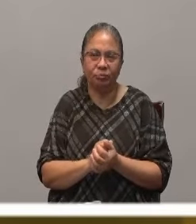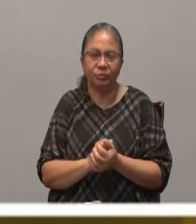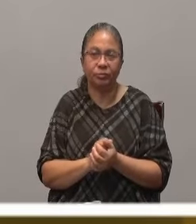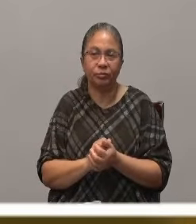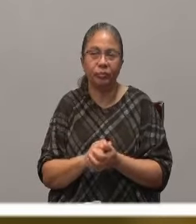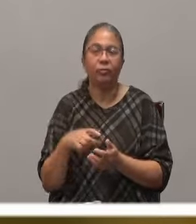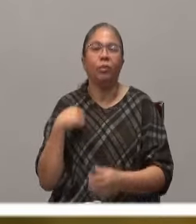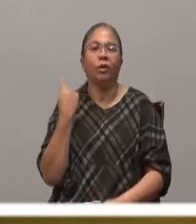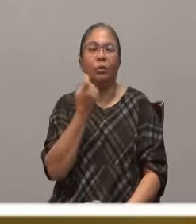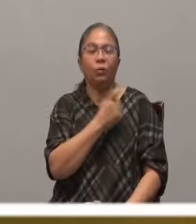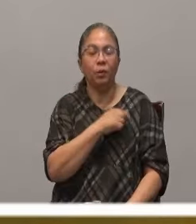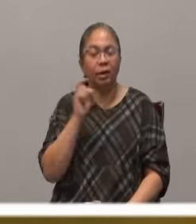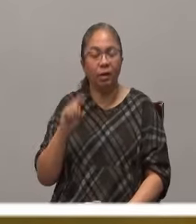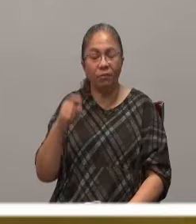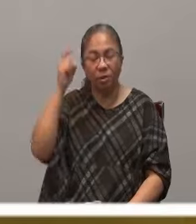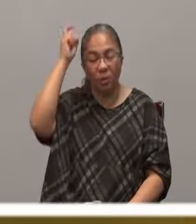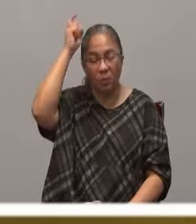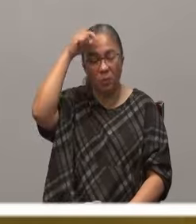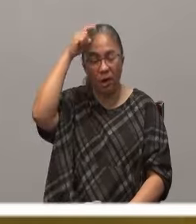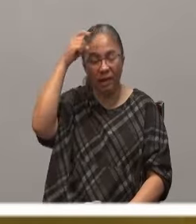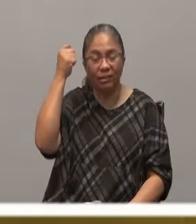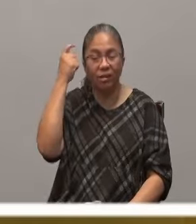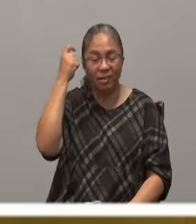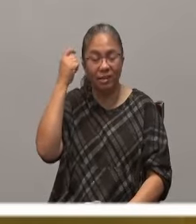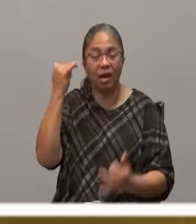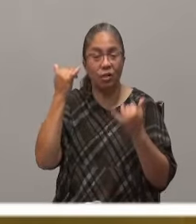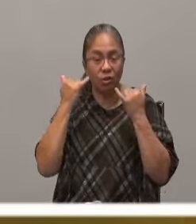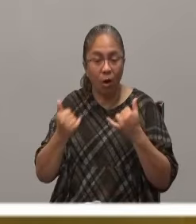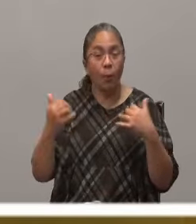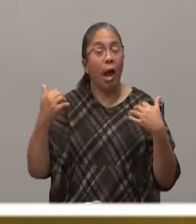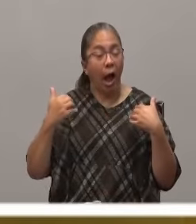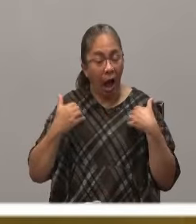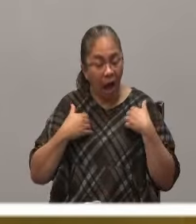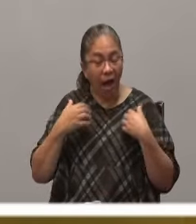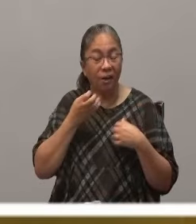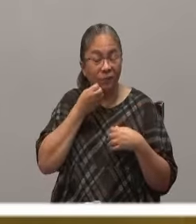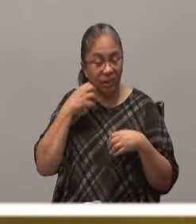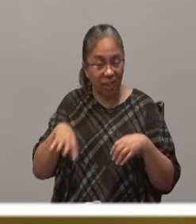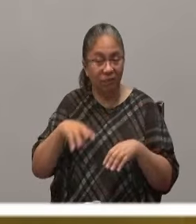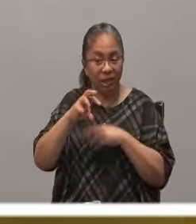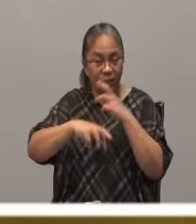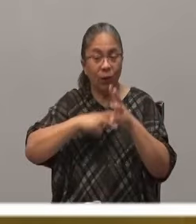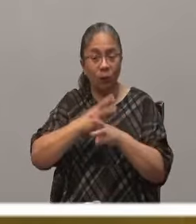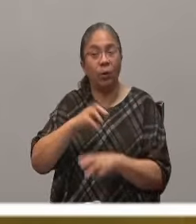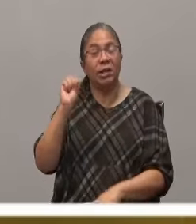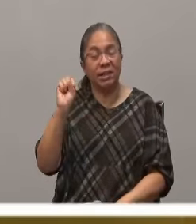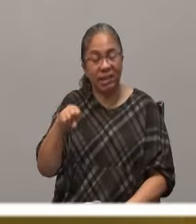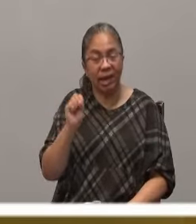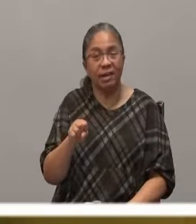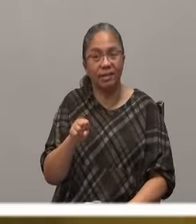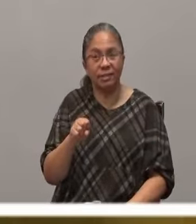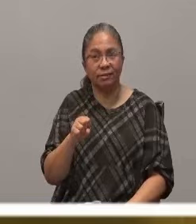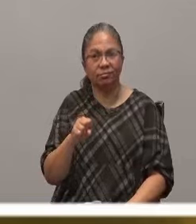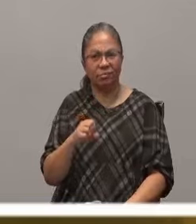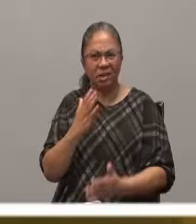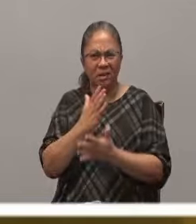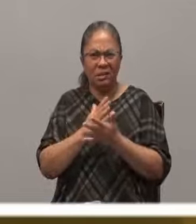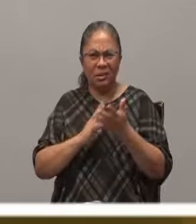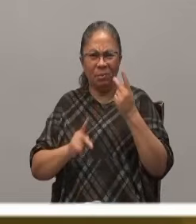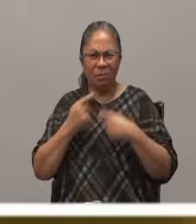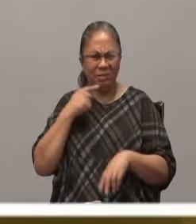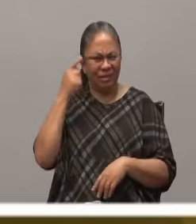be wise in our time that there is evil. You know, the modern myth is that, no, there are no